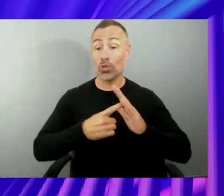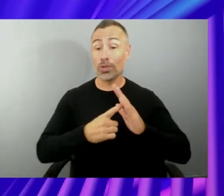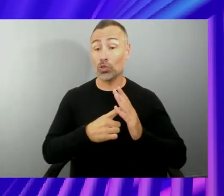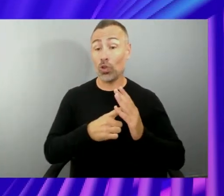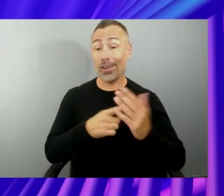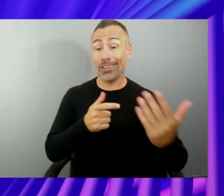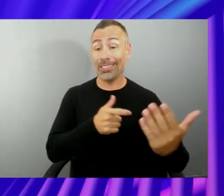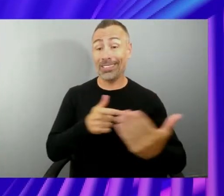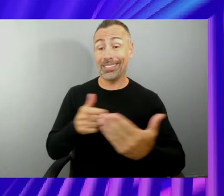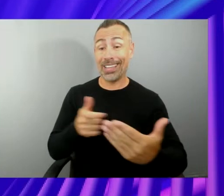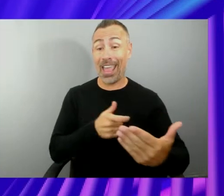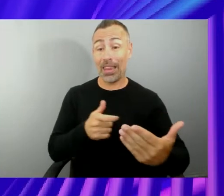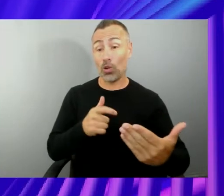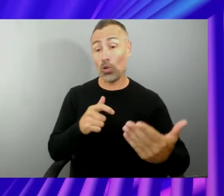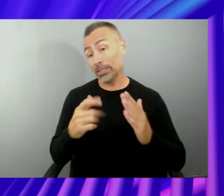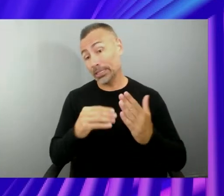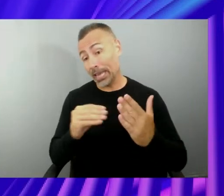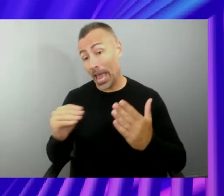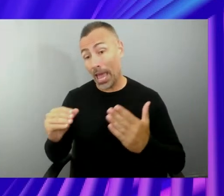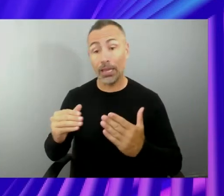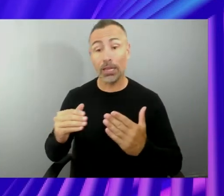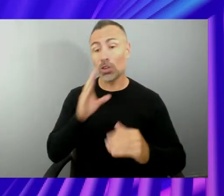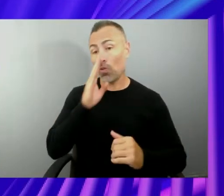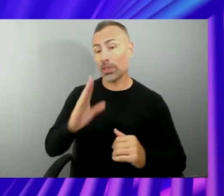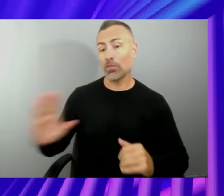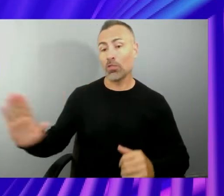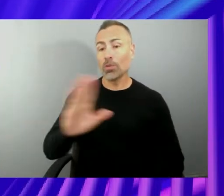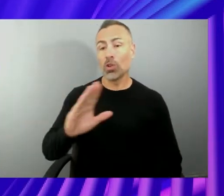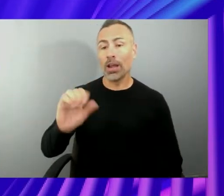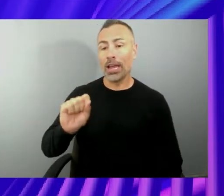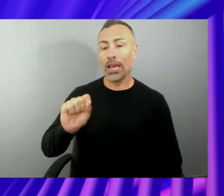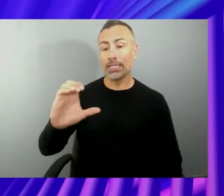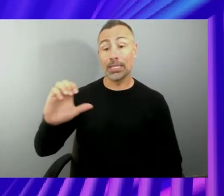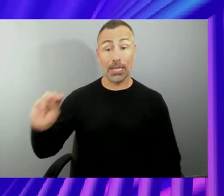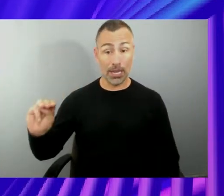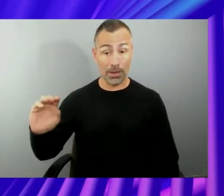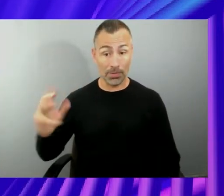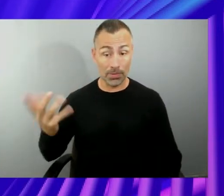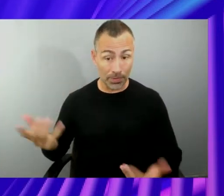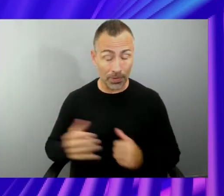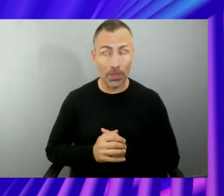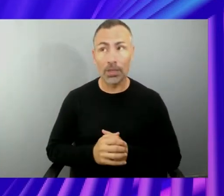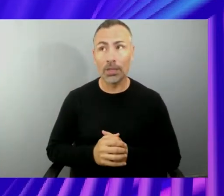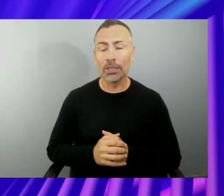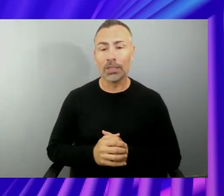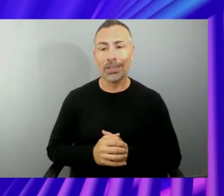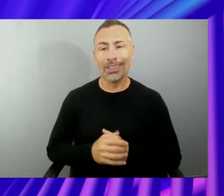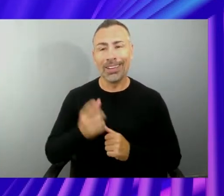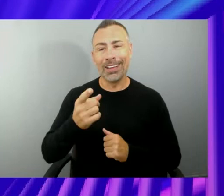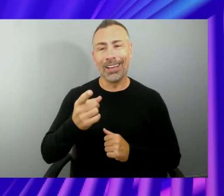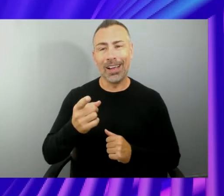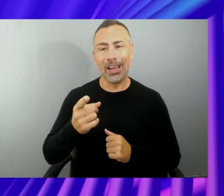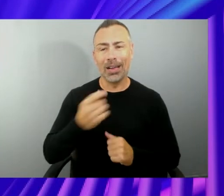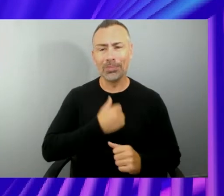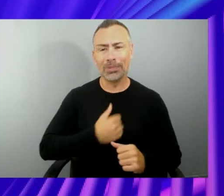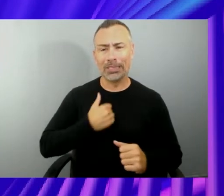actual SEMs. So if you have something like, I'm sorry, I'm getting a little bit of a delay